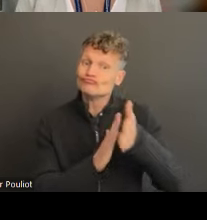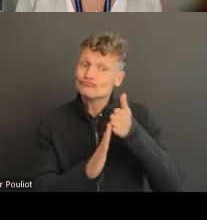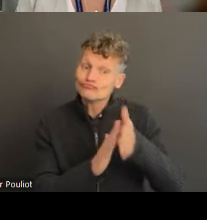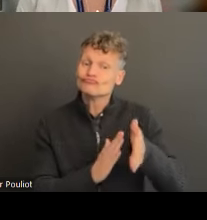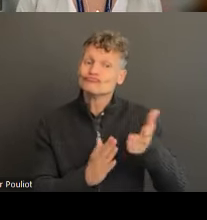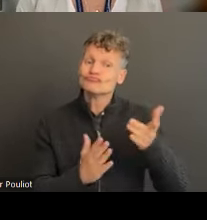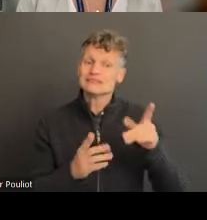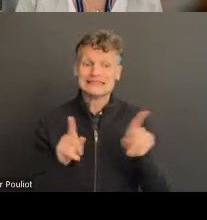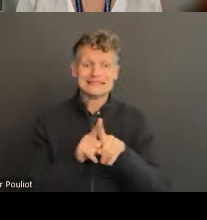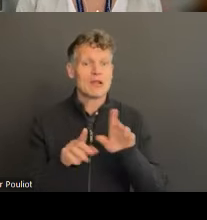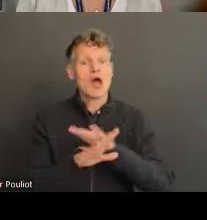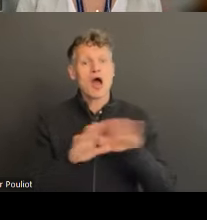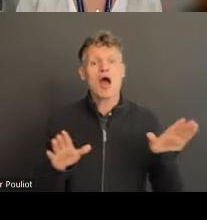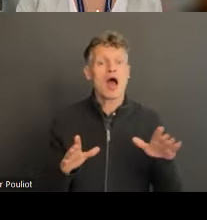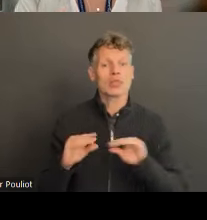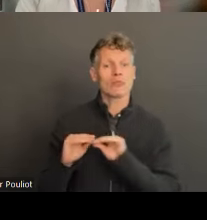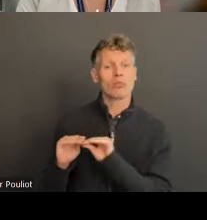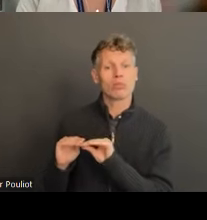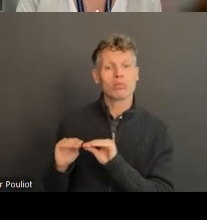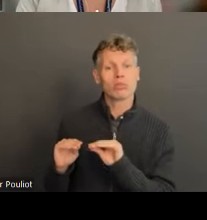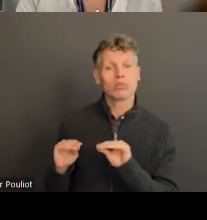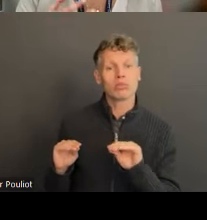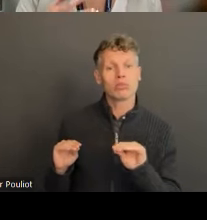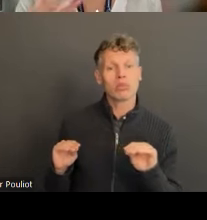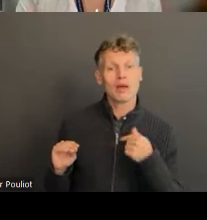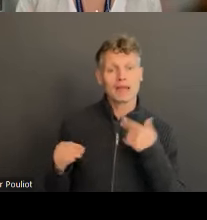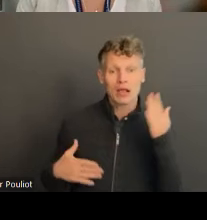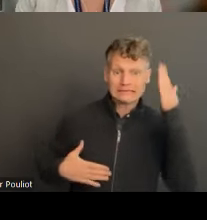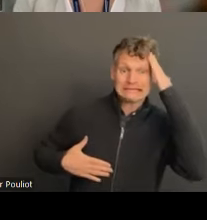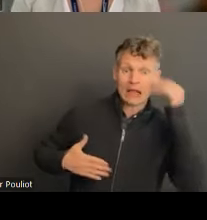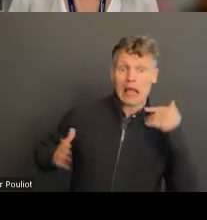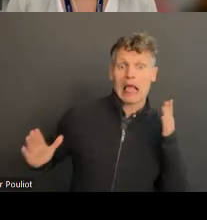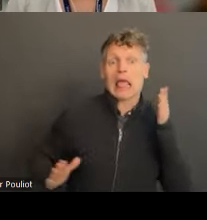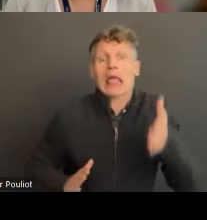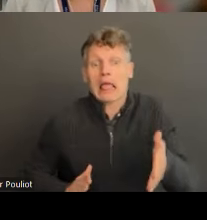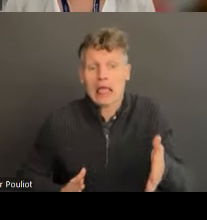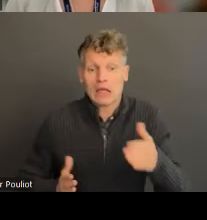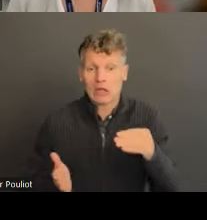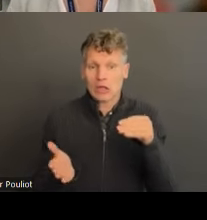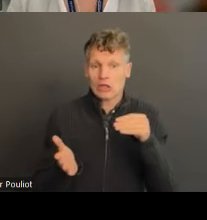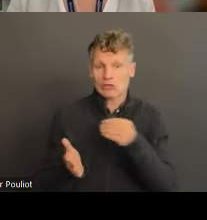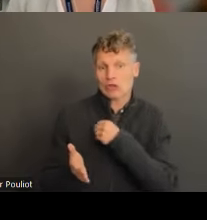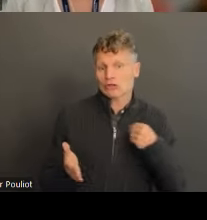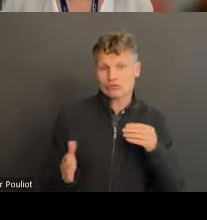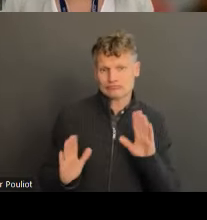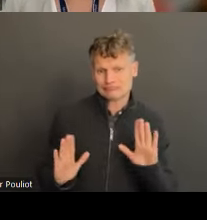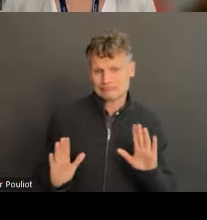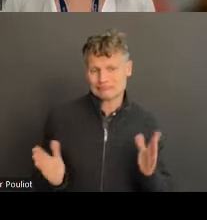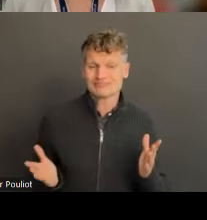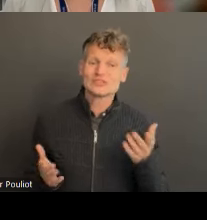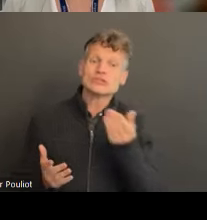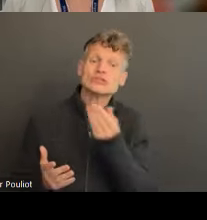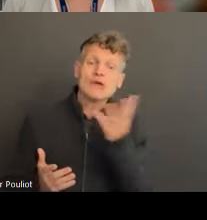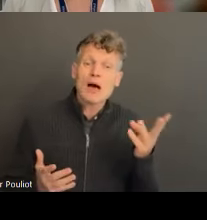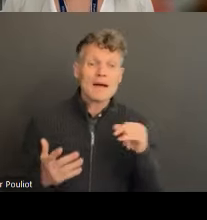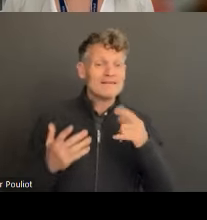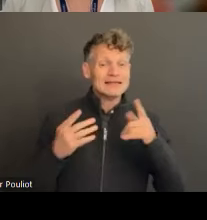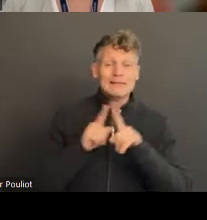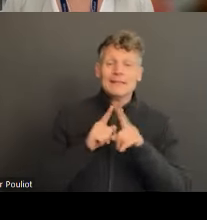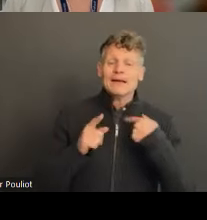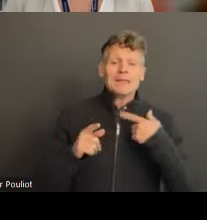morbidity. And there are, in those spaces, there are certain screening tests that are offered as the pap smear or